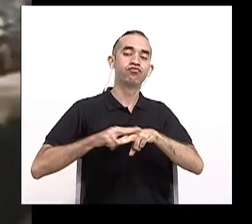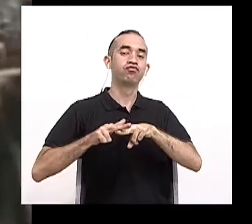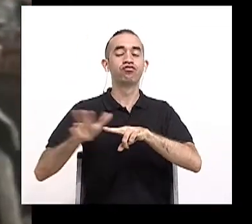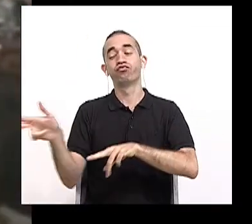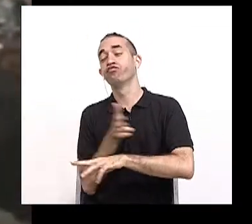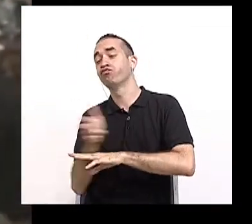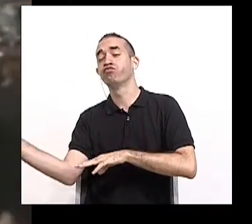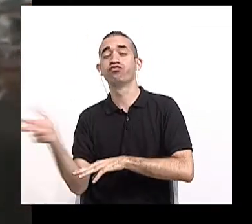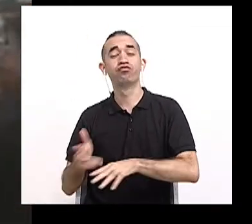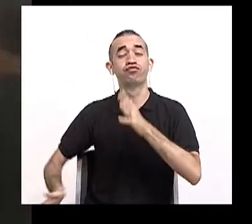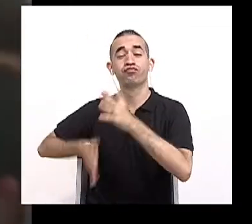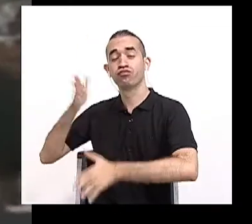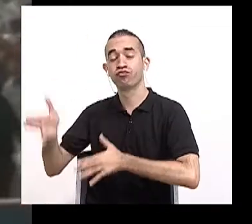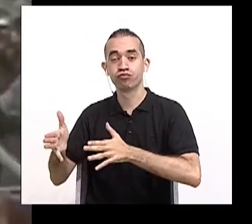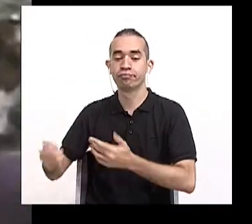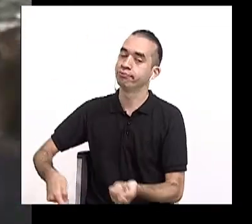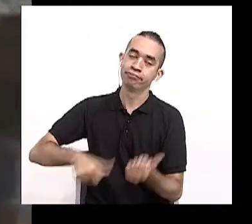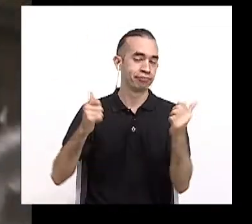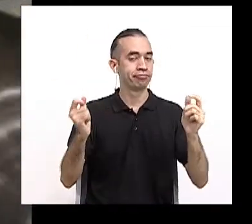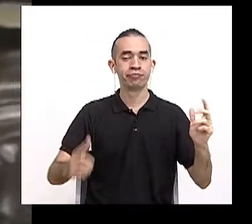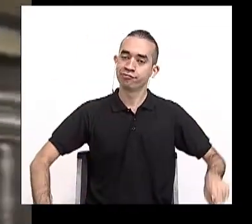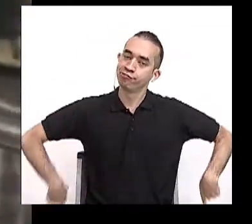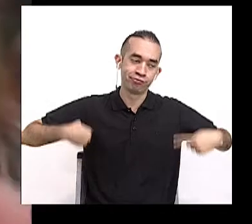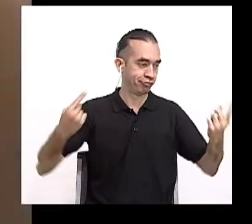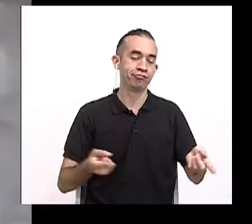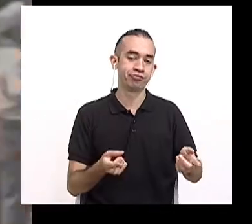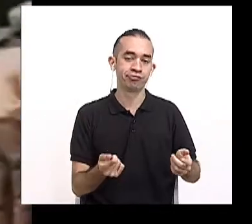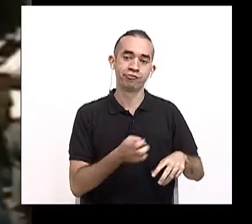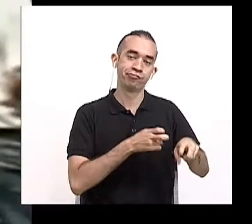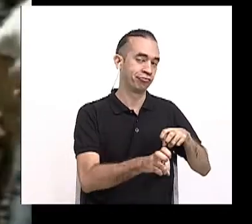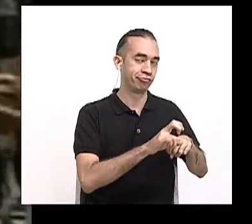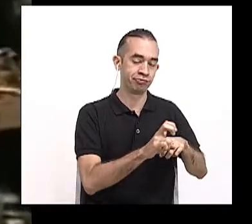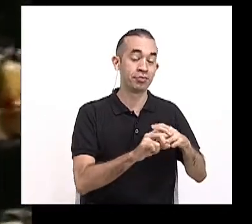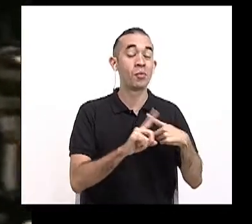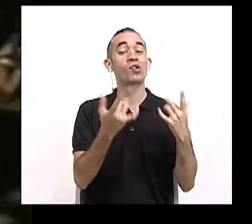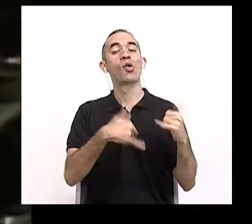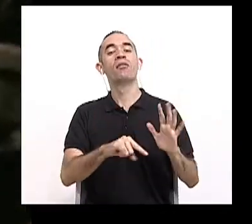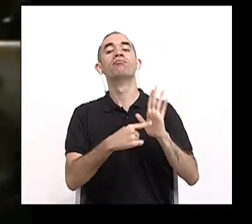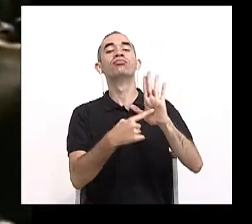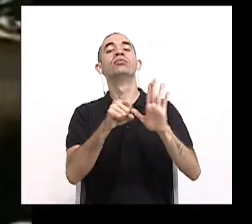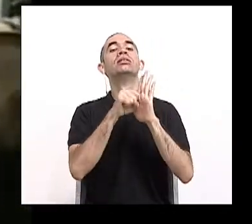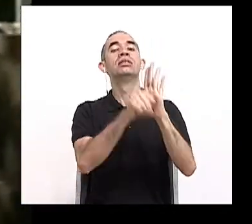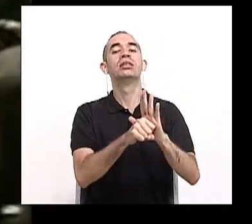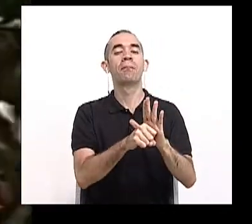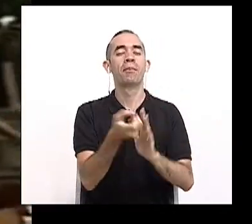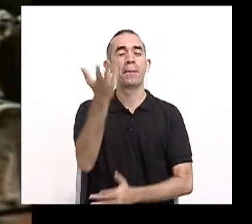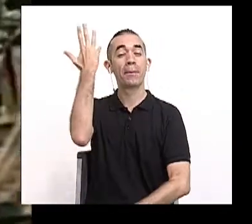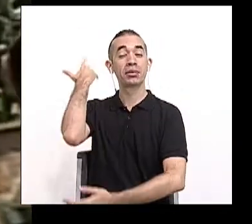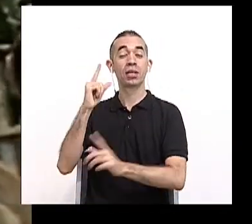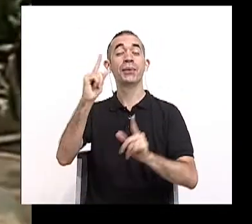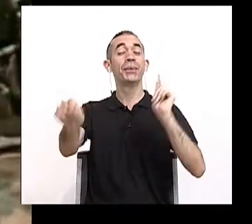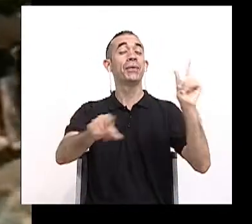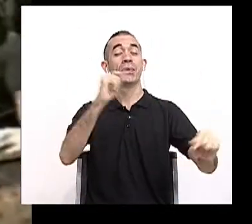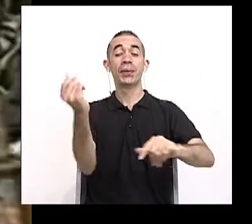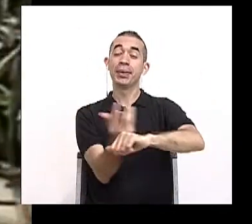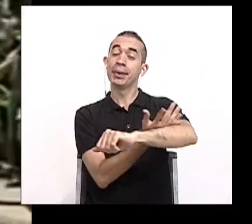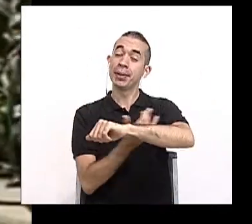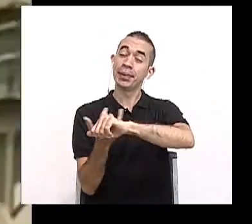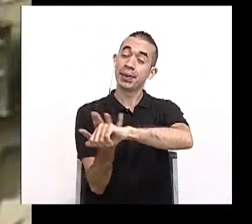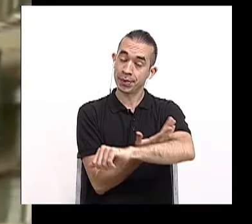transport, the carretas remain strong symbols of Costa Rica's rural past, and still